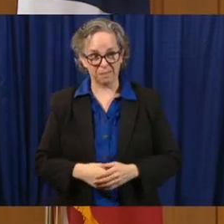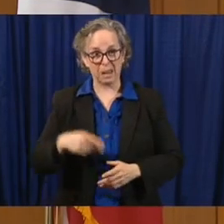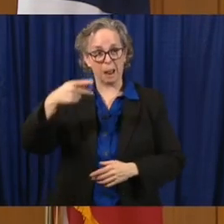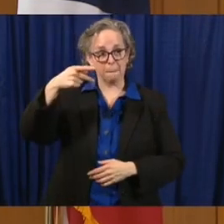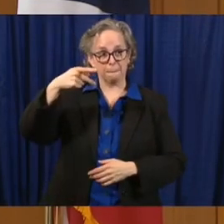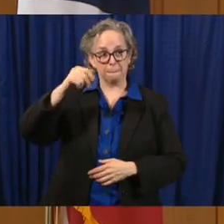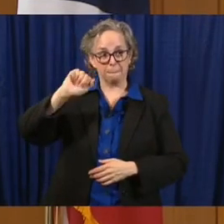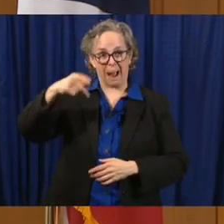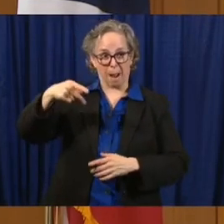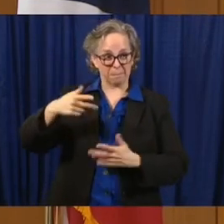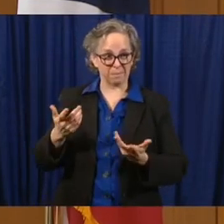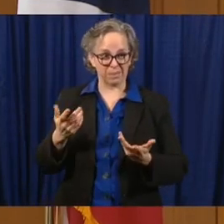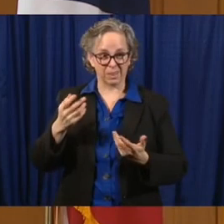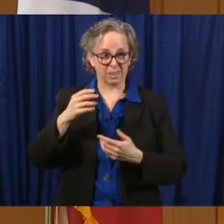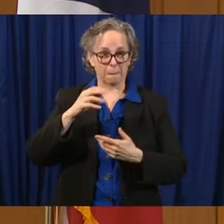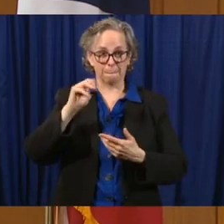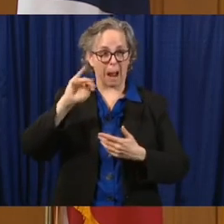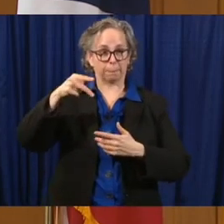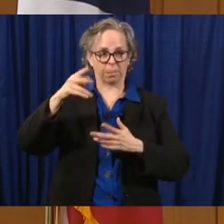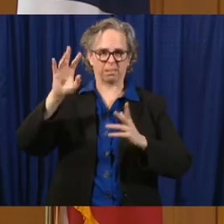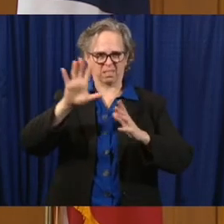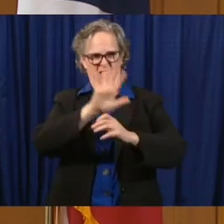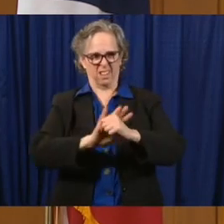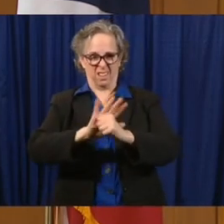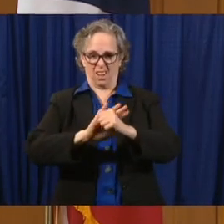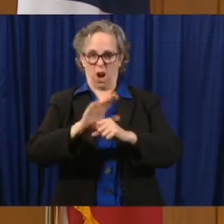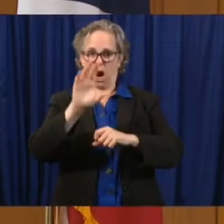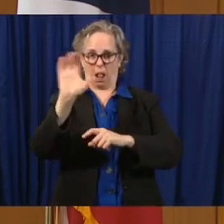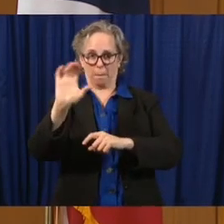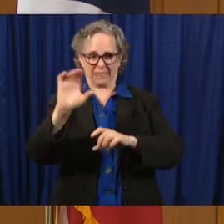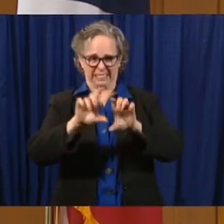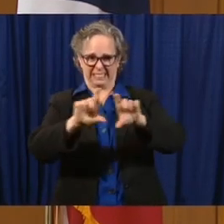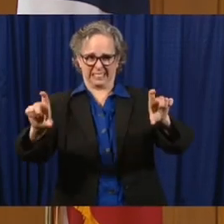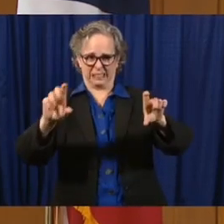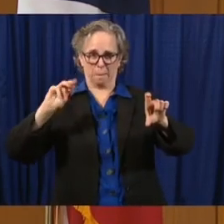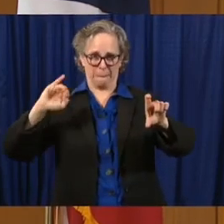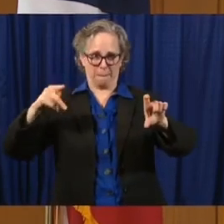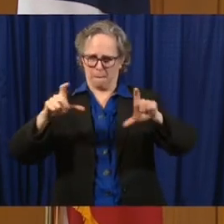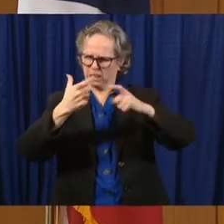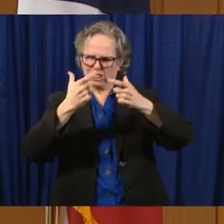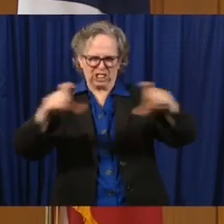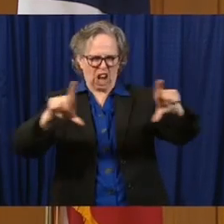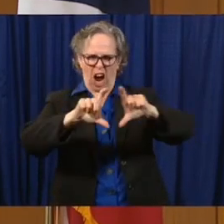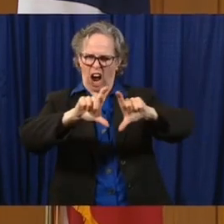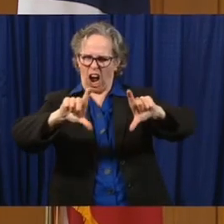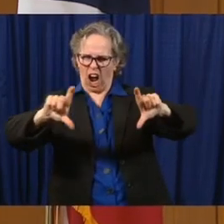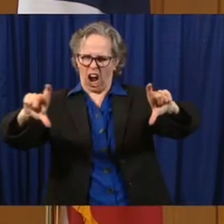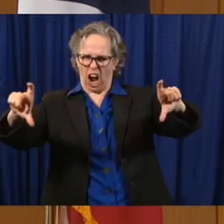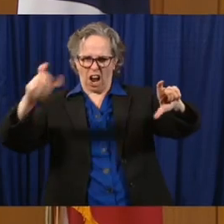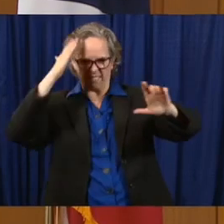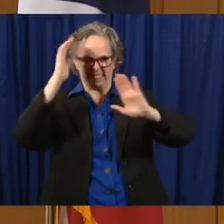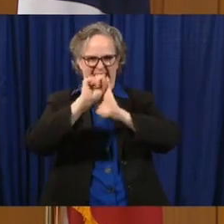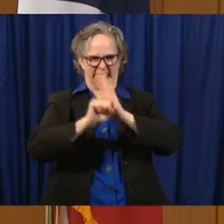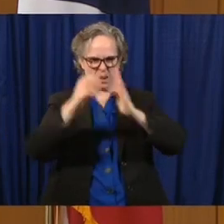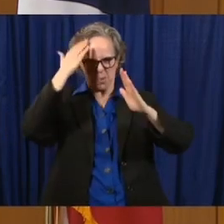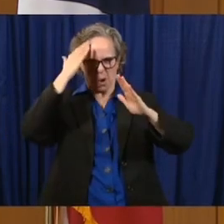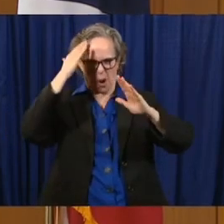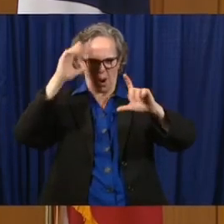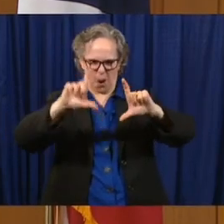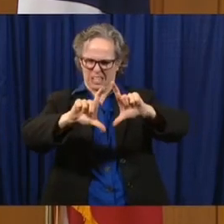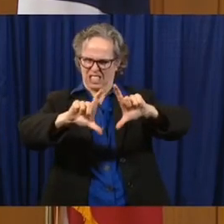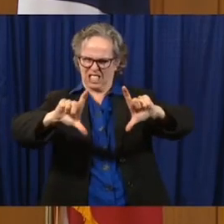the hospitals and professionals in each area. So each area has approached this based on the best data they